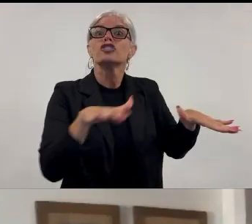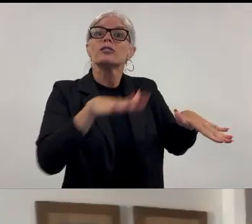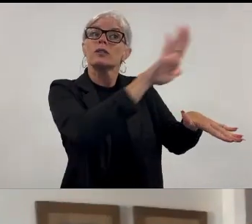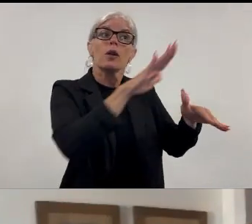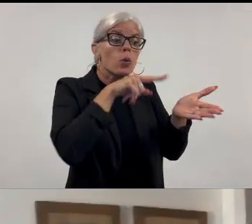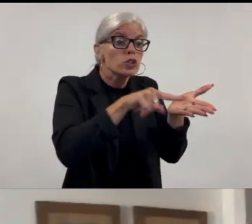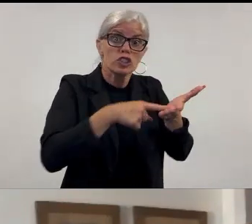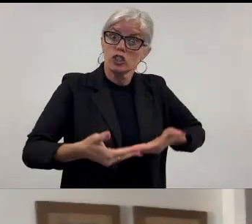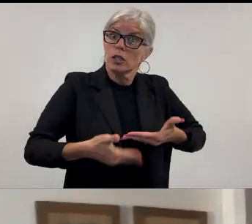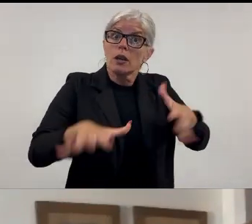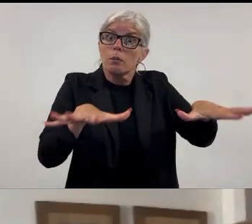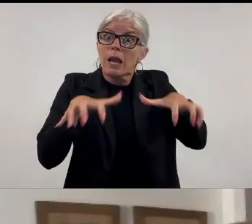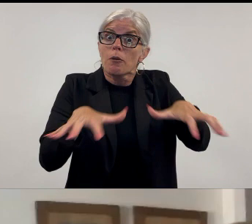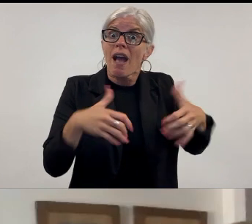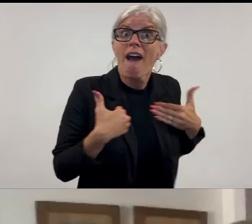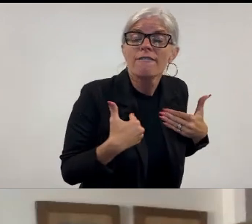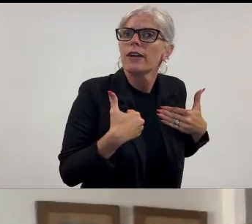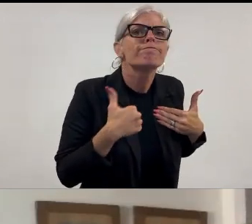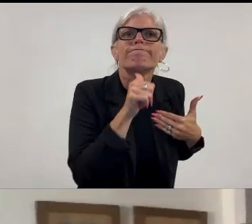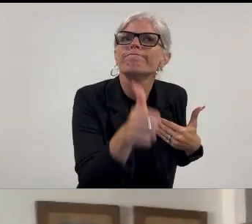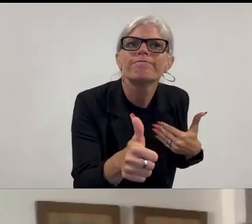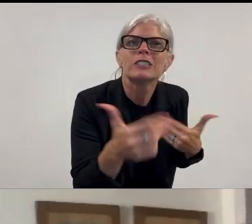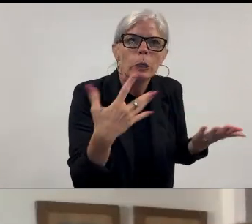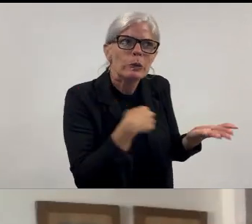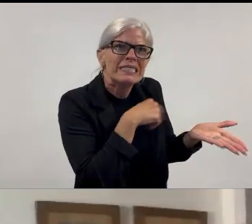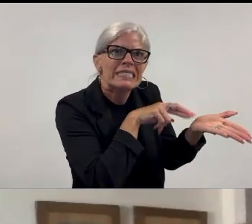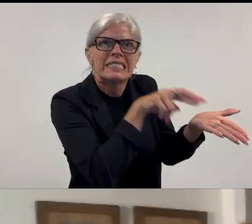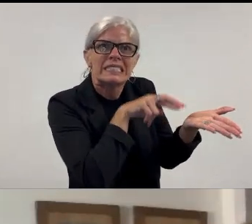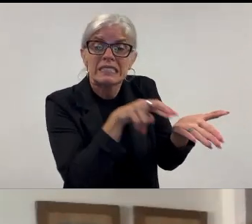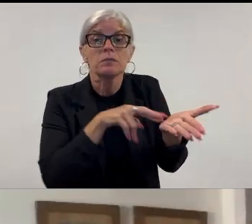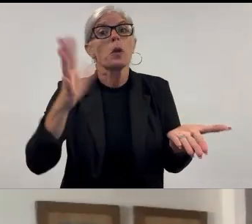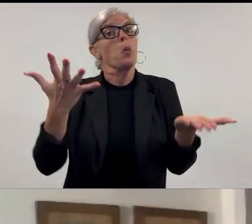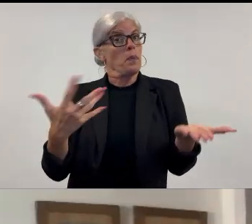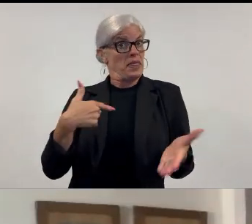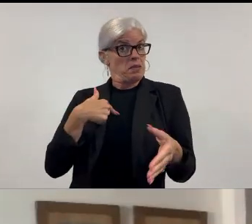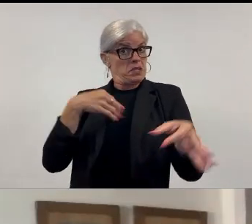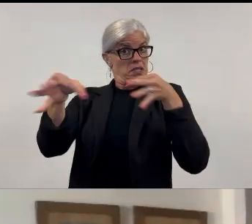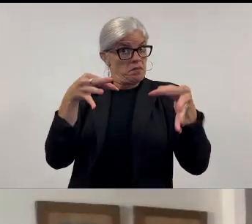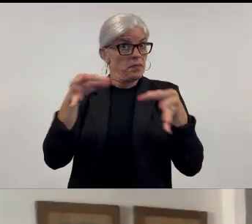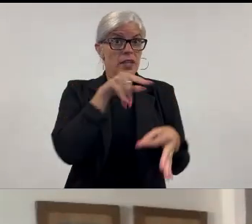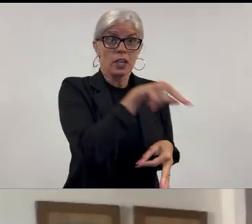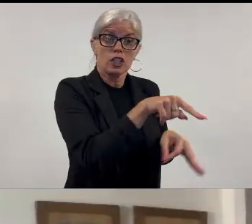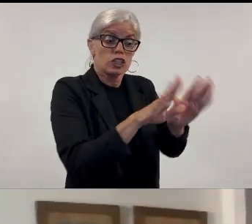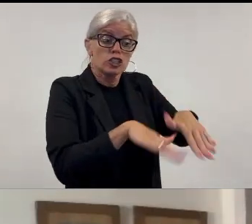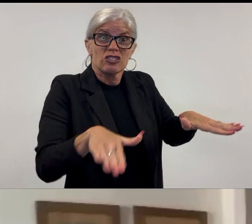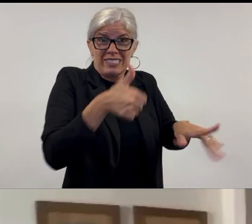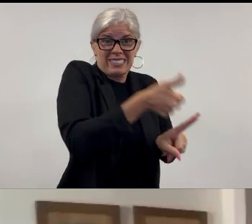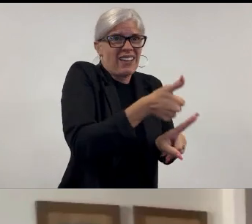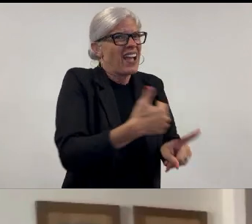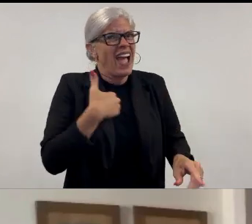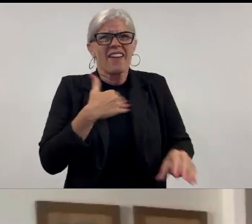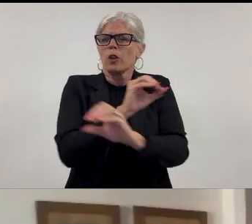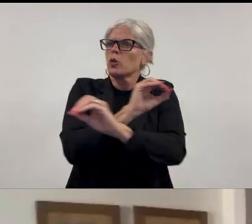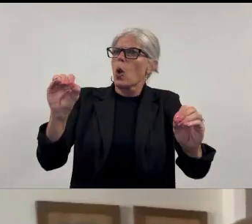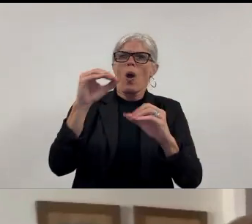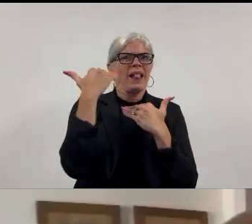sense and intensity. And there are limitations into when you enter a child into a research protocol. So